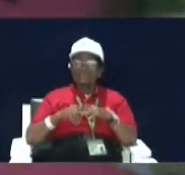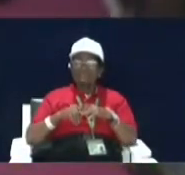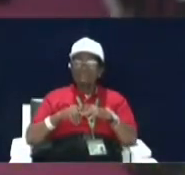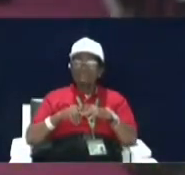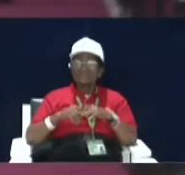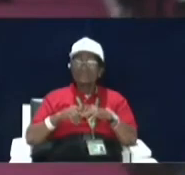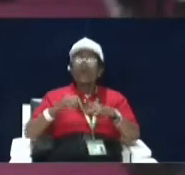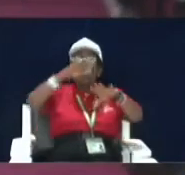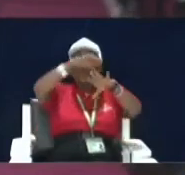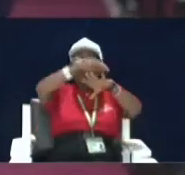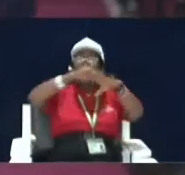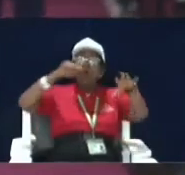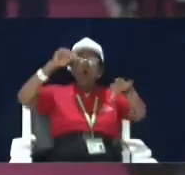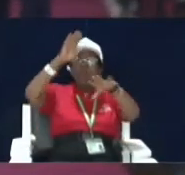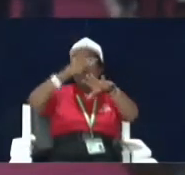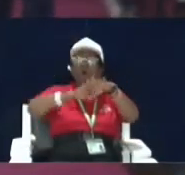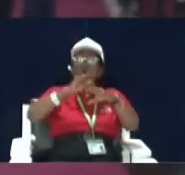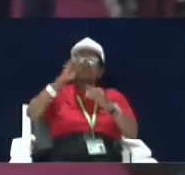Call on Him